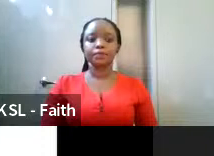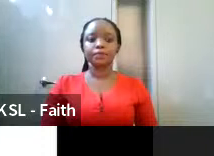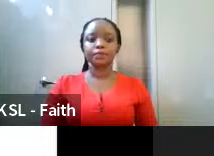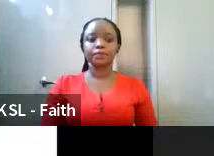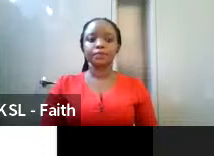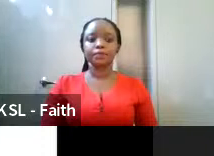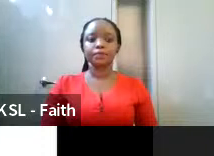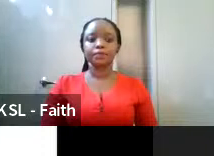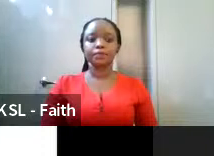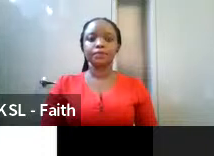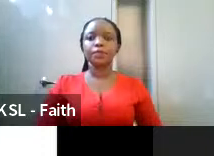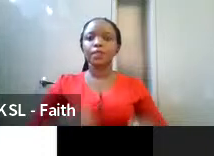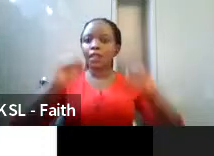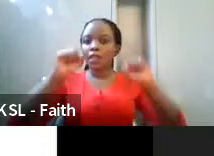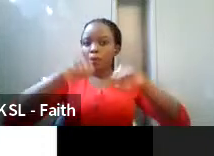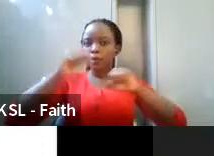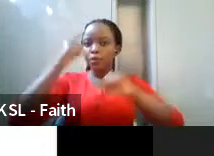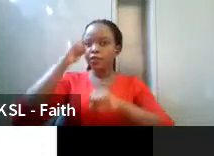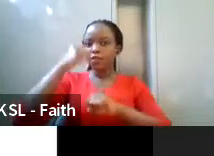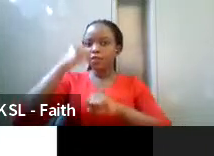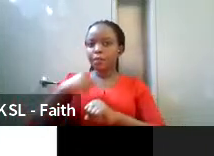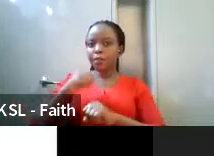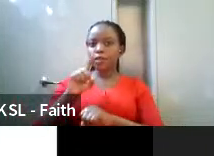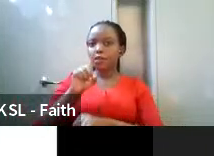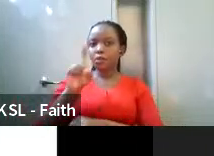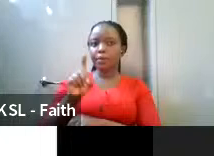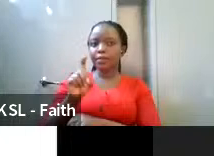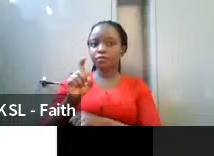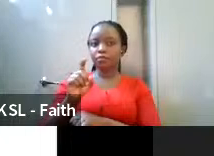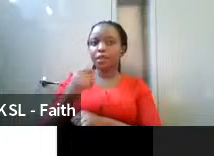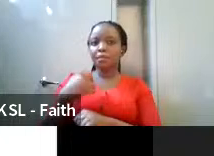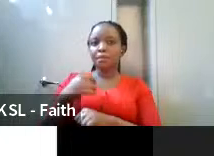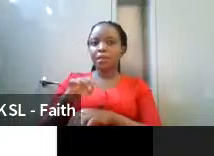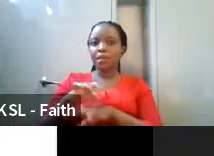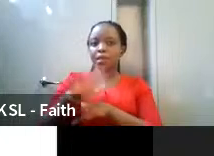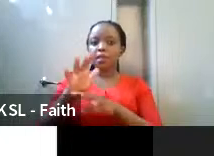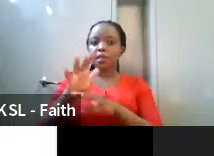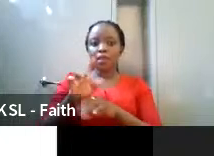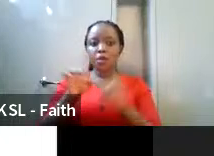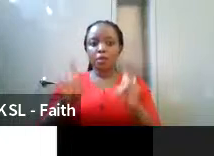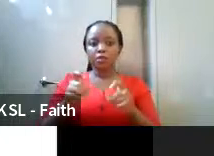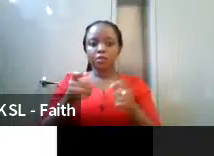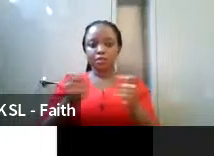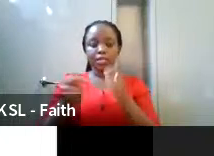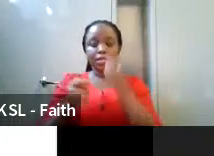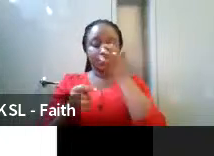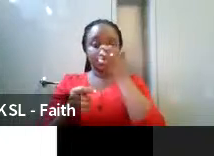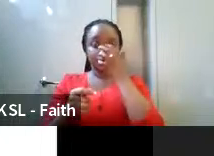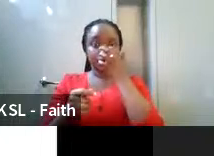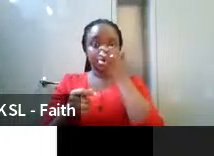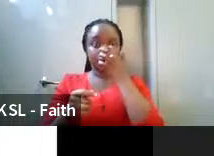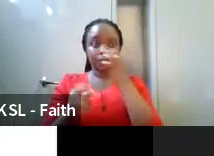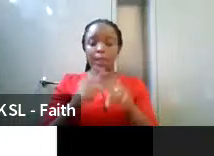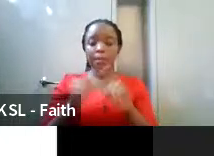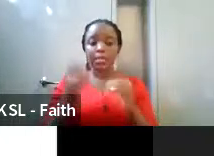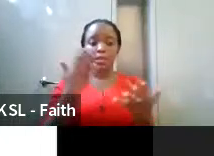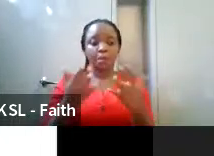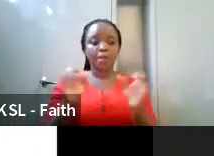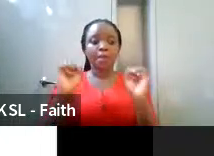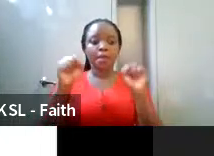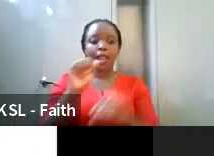Is it possible for me to ask a question? I've sent a question in the chat, but maybe I can just